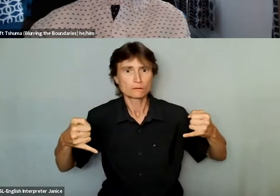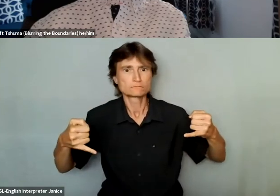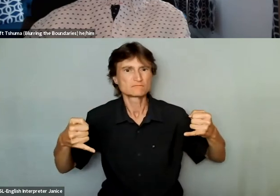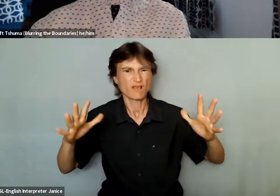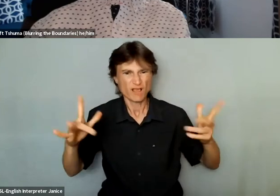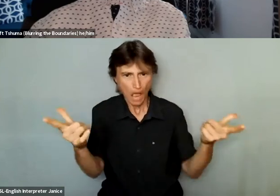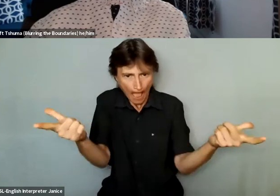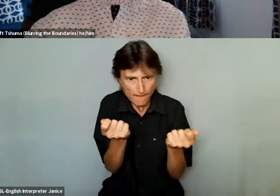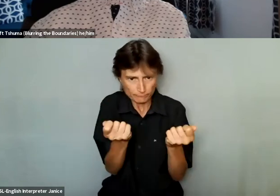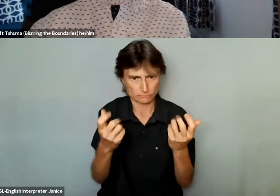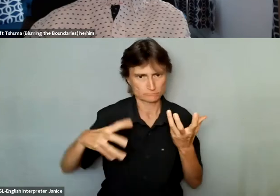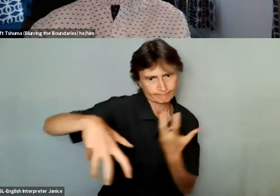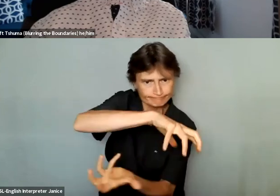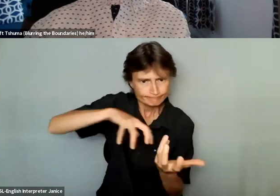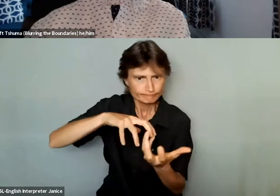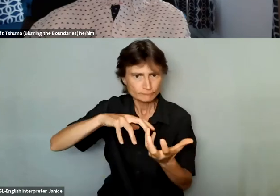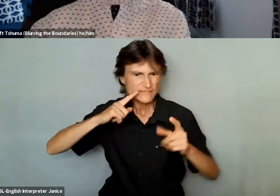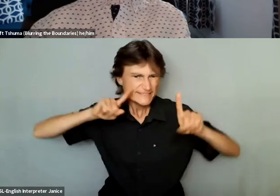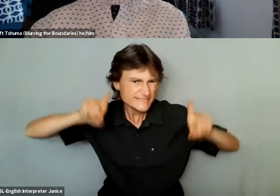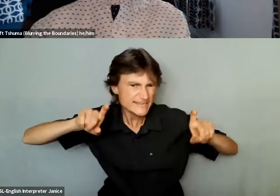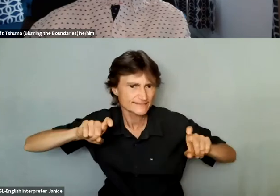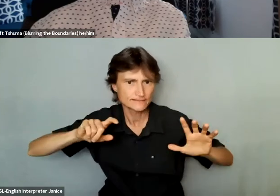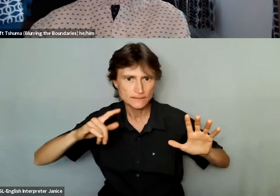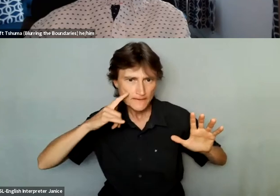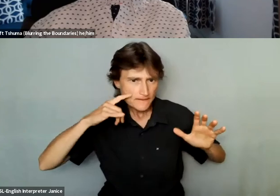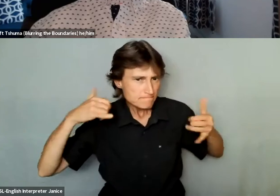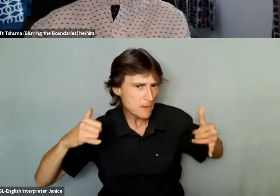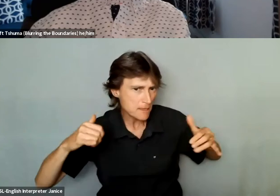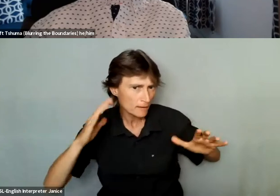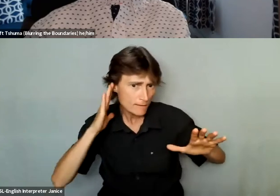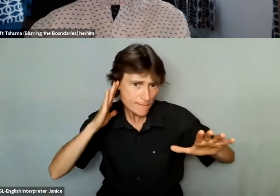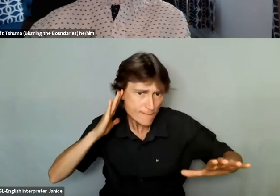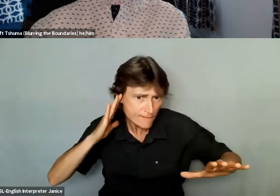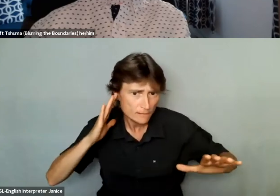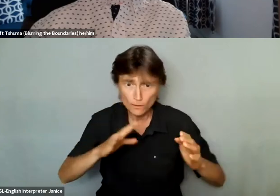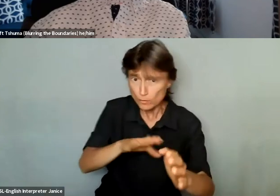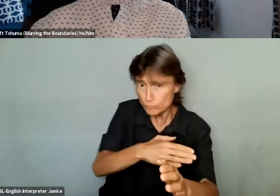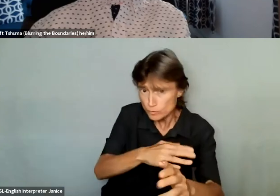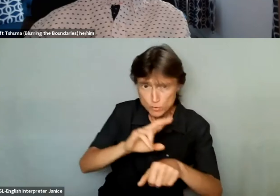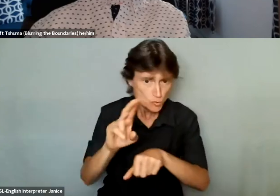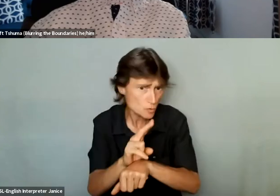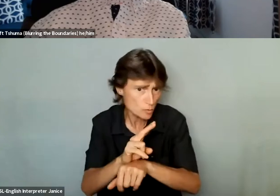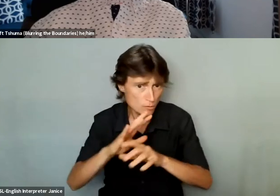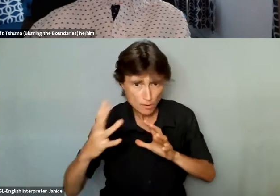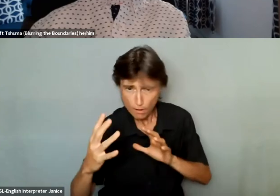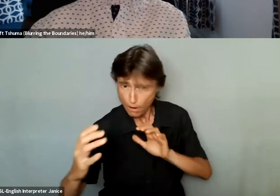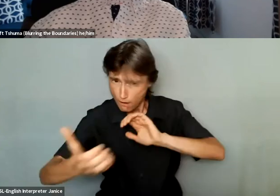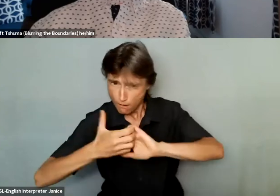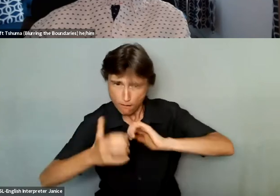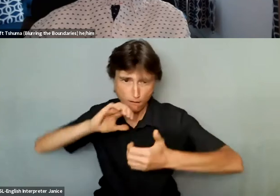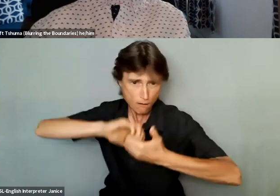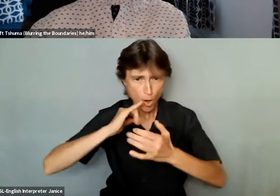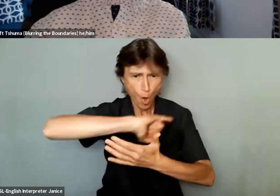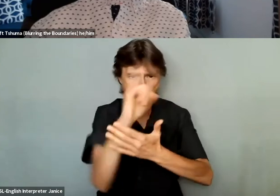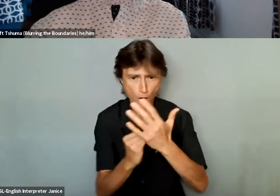playing techniques, ways of approaching the music or various other art forms that can